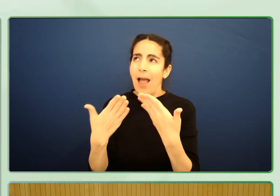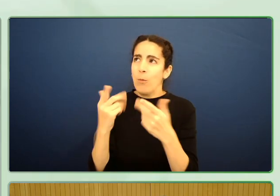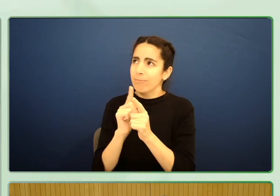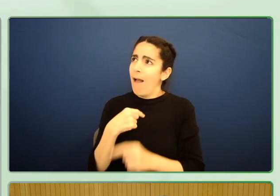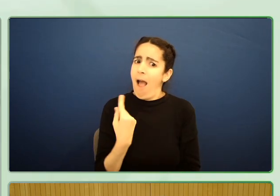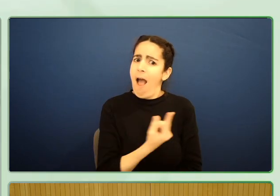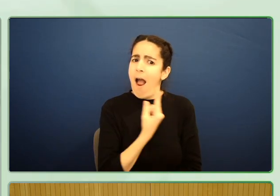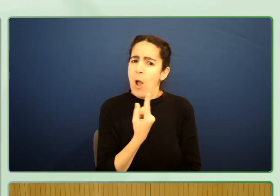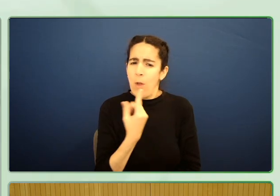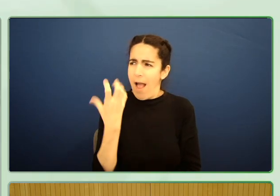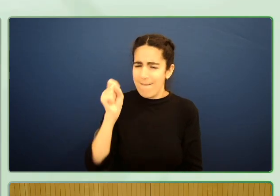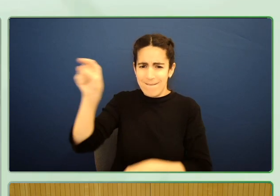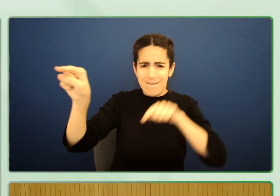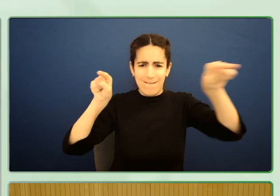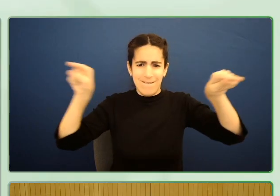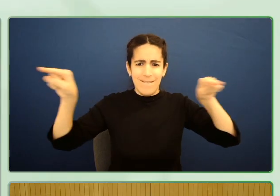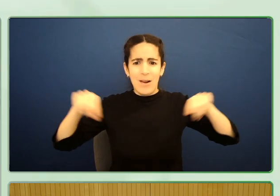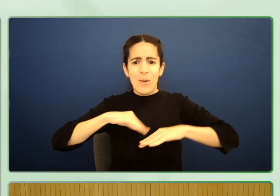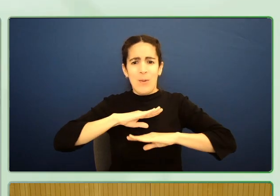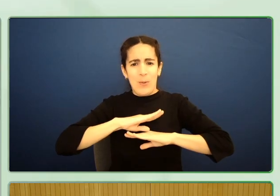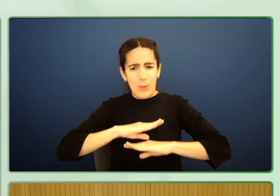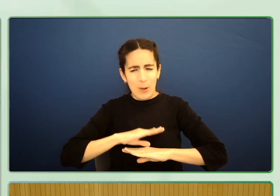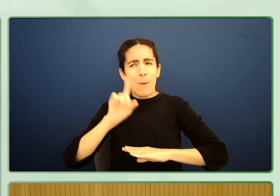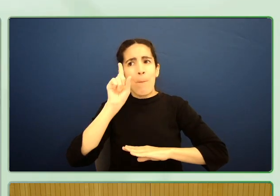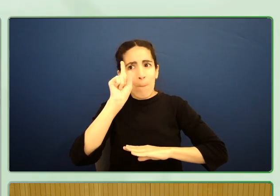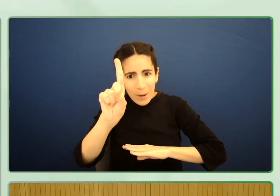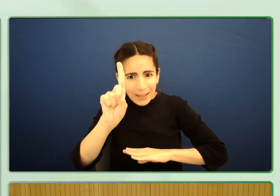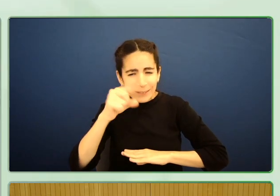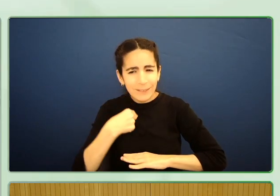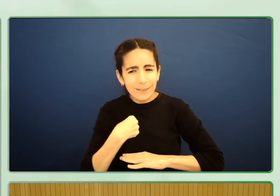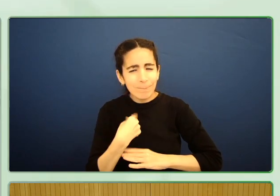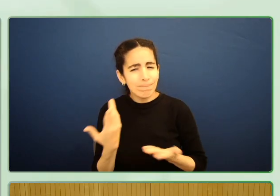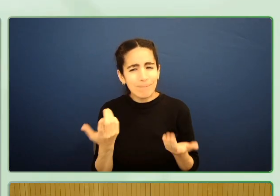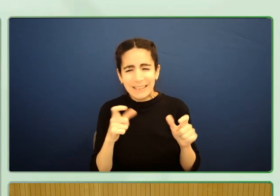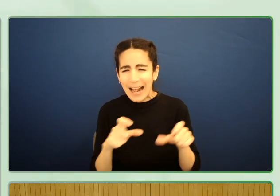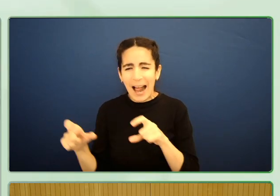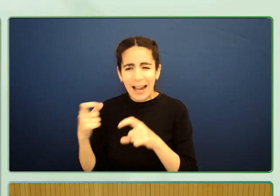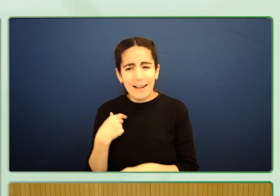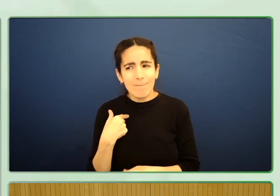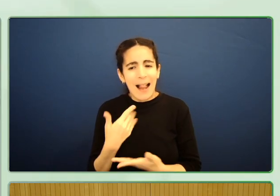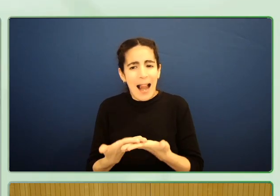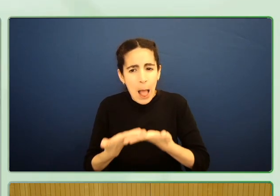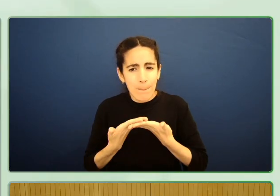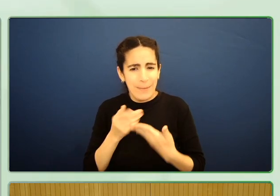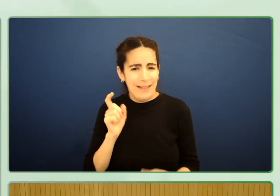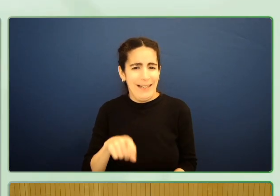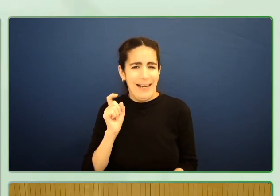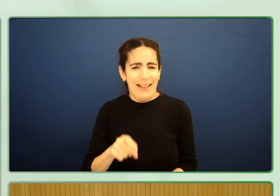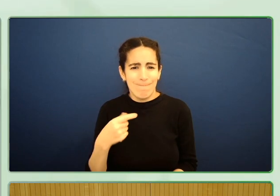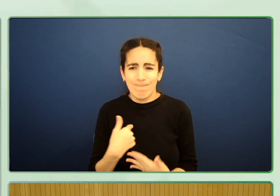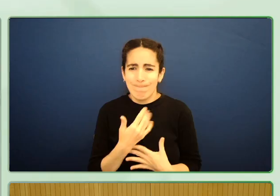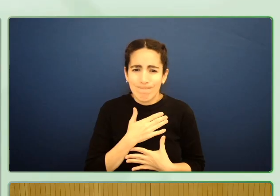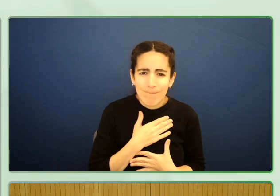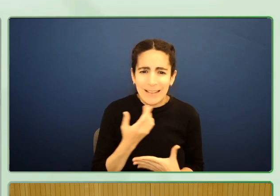they needed too. And also there's another thing, therapists are so expensive. And here